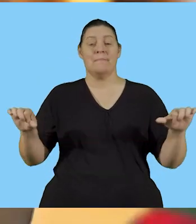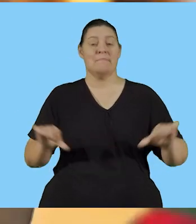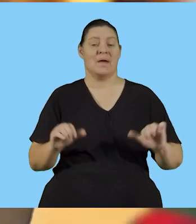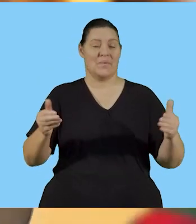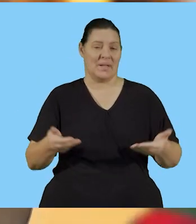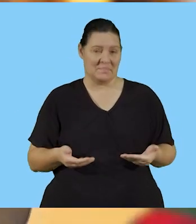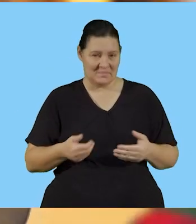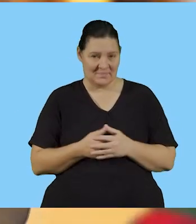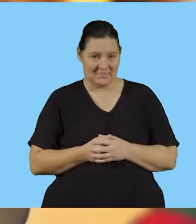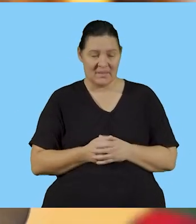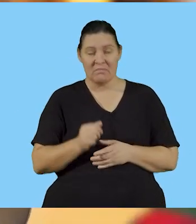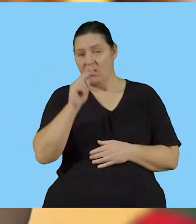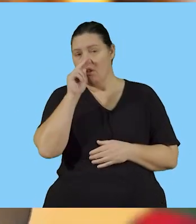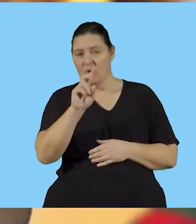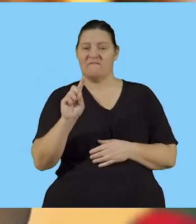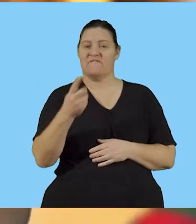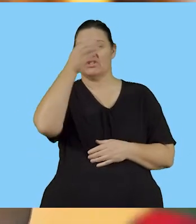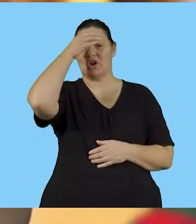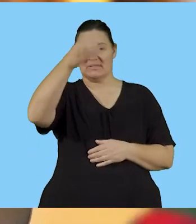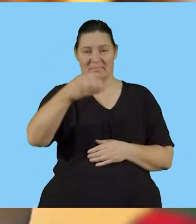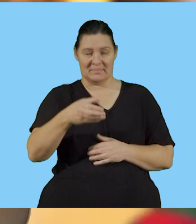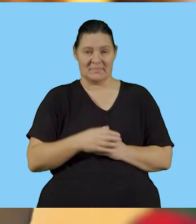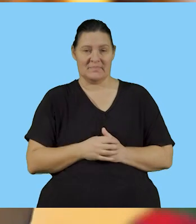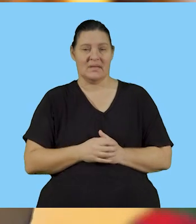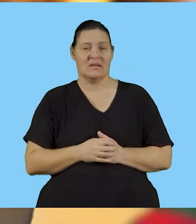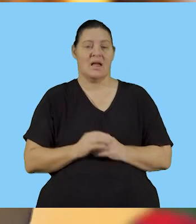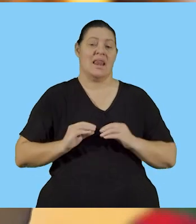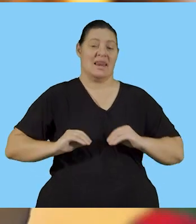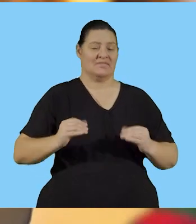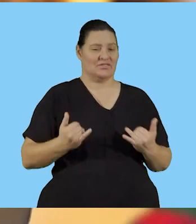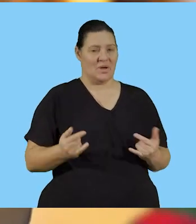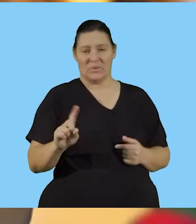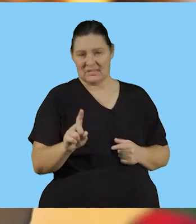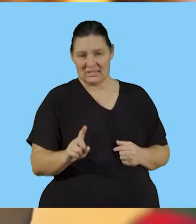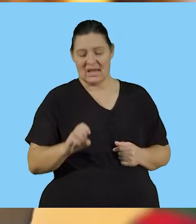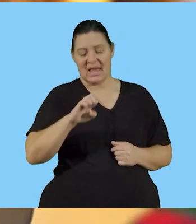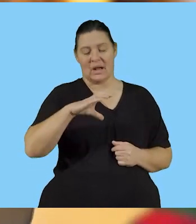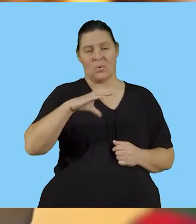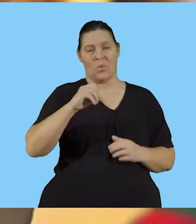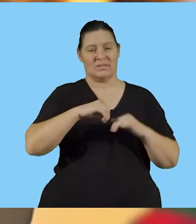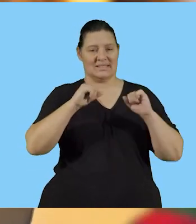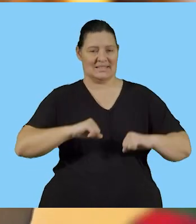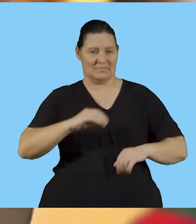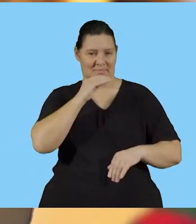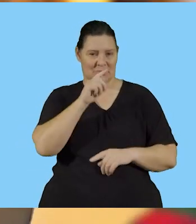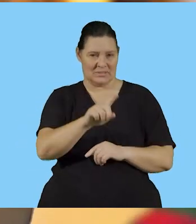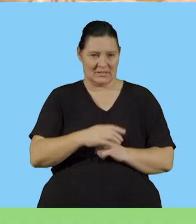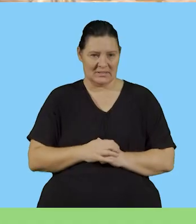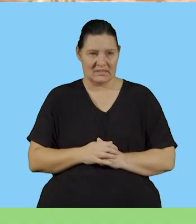Welcome back. We are going to look at the first concept of our lesson for today, which is ecosystems